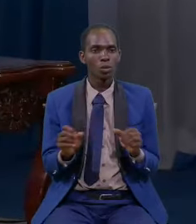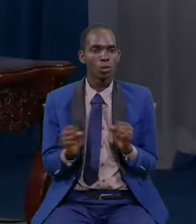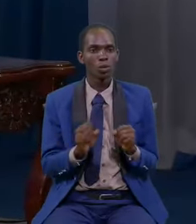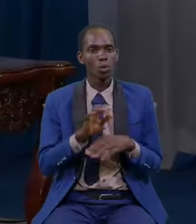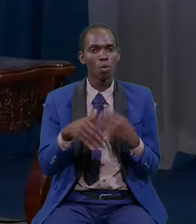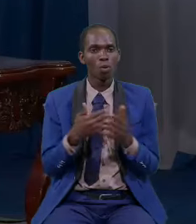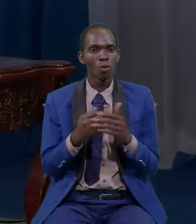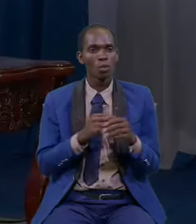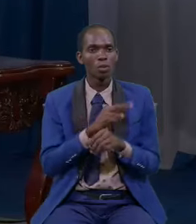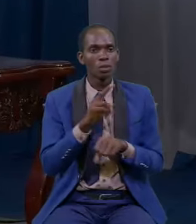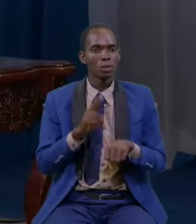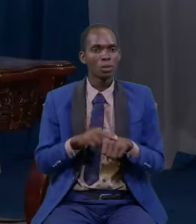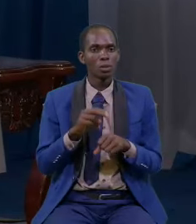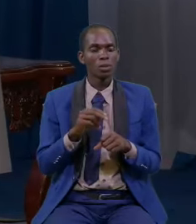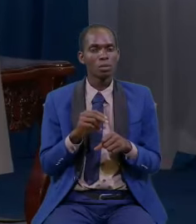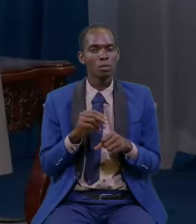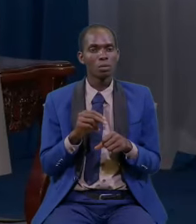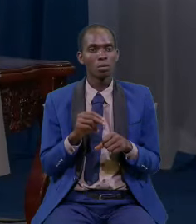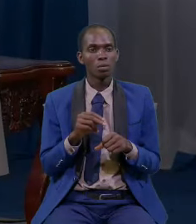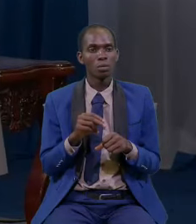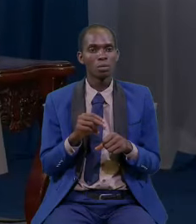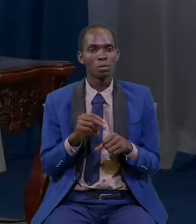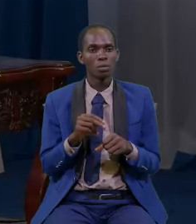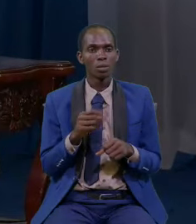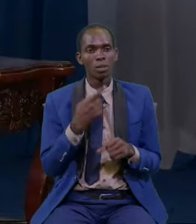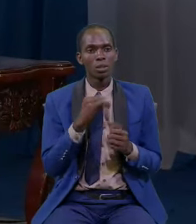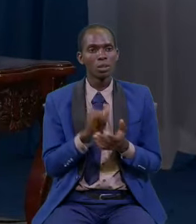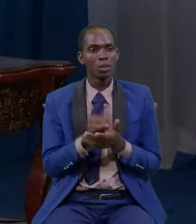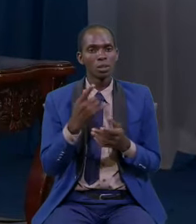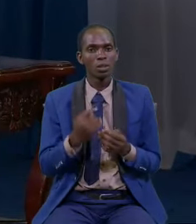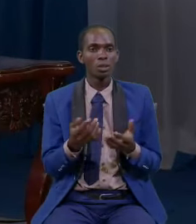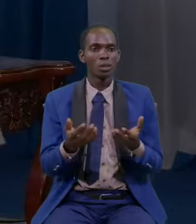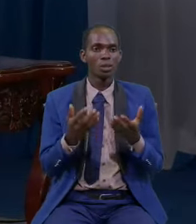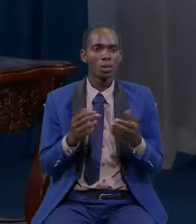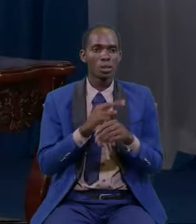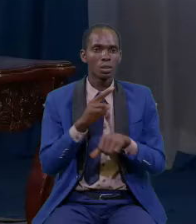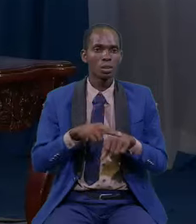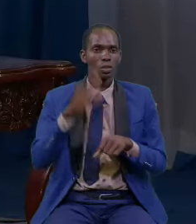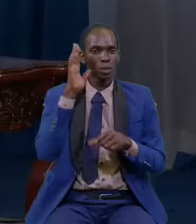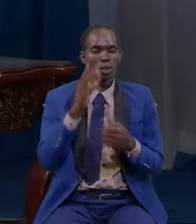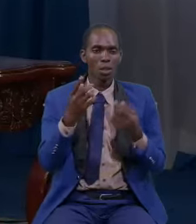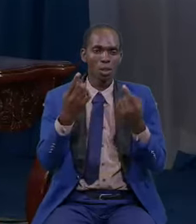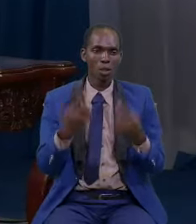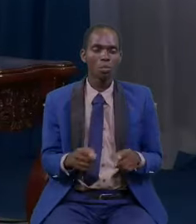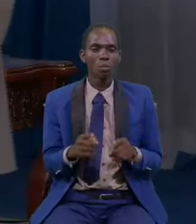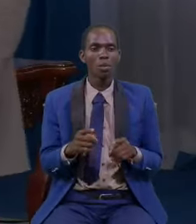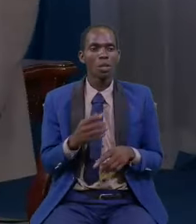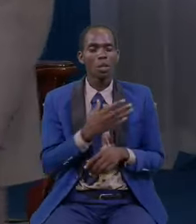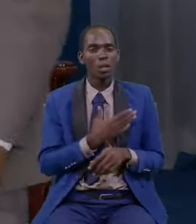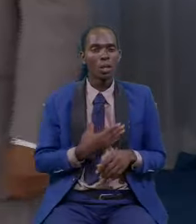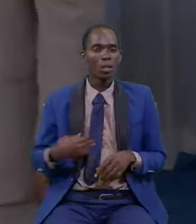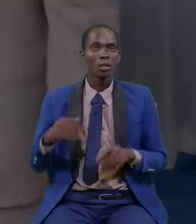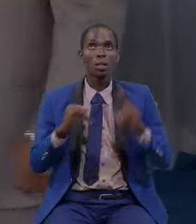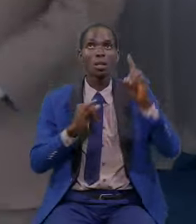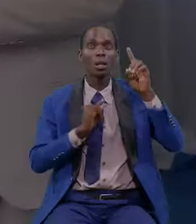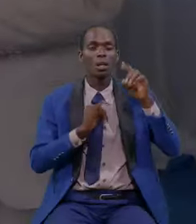desire of nations shall come. And then he says, and I will